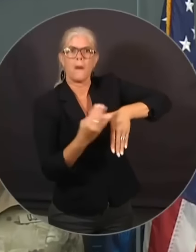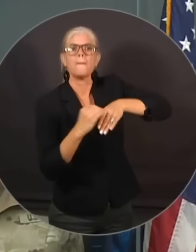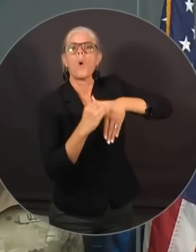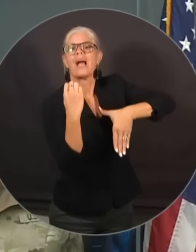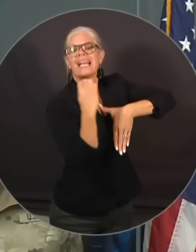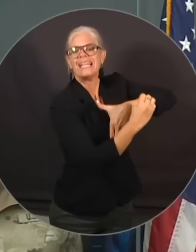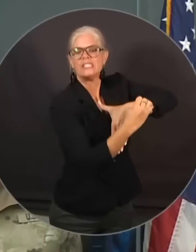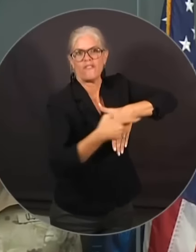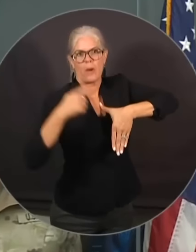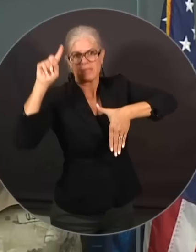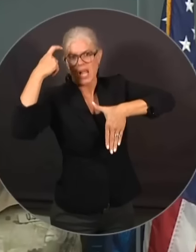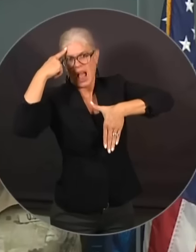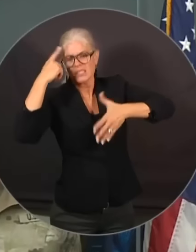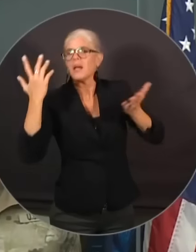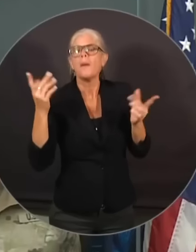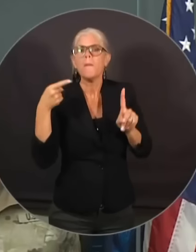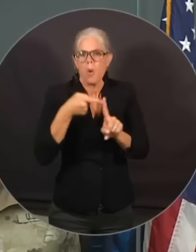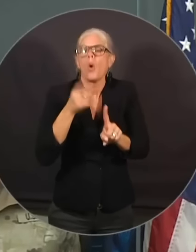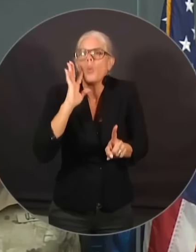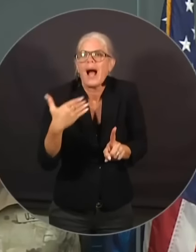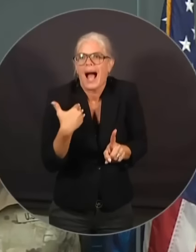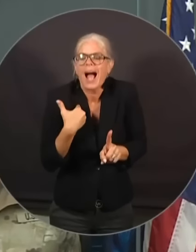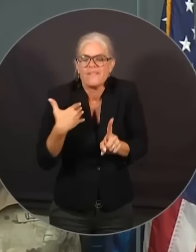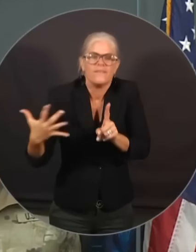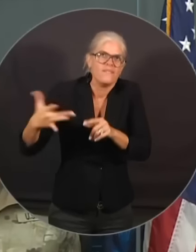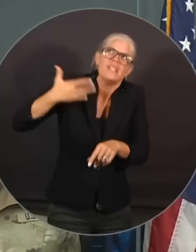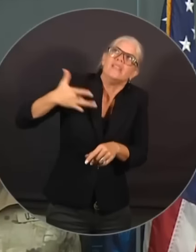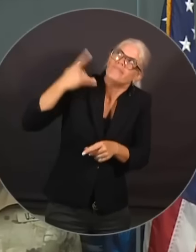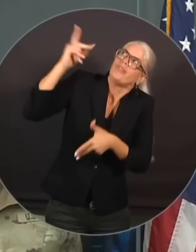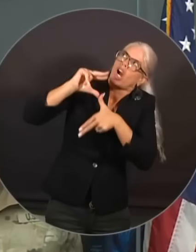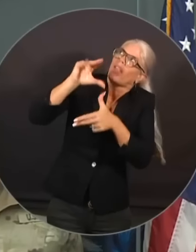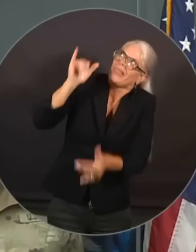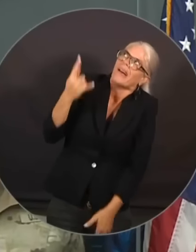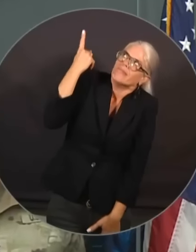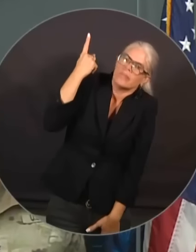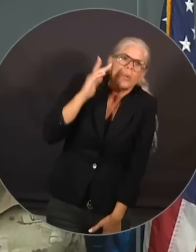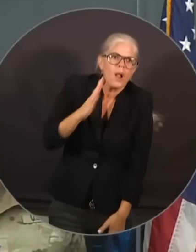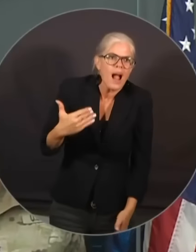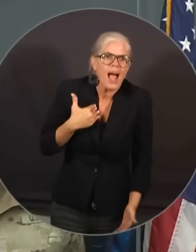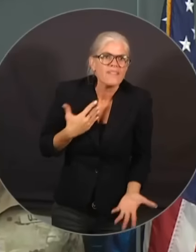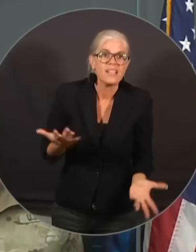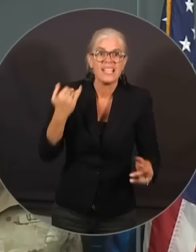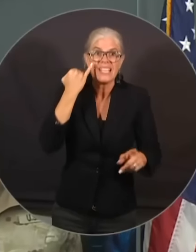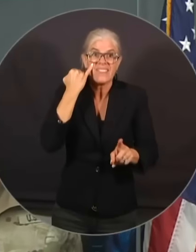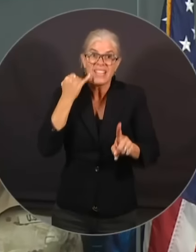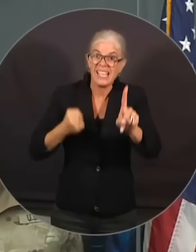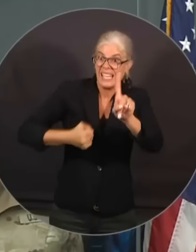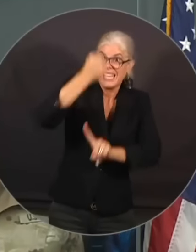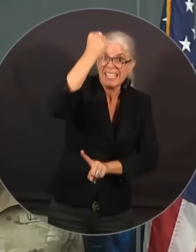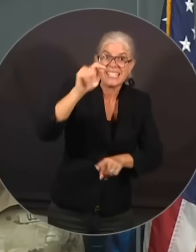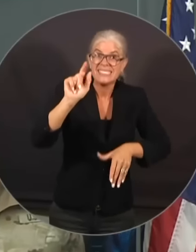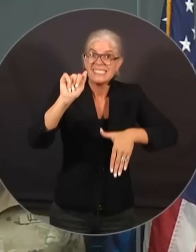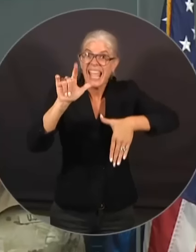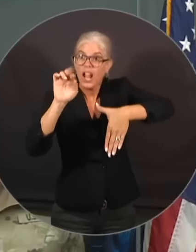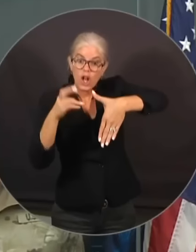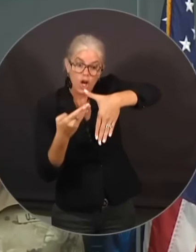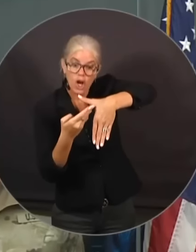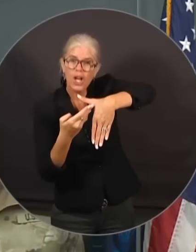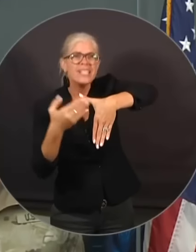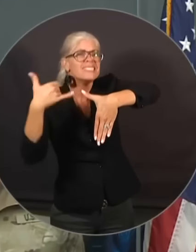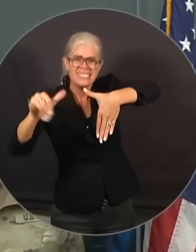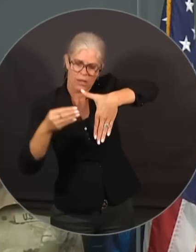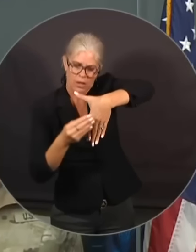that are going to be significant. I mean, you are going to have hurricane force winds. If it hits in Taylor County, you're still going to have hurricane force winds in